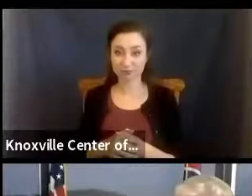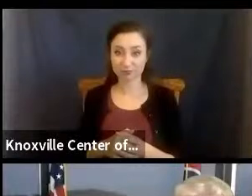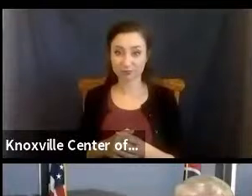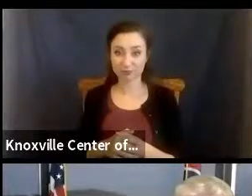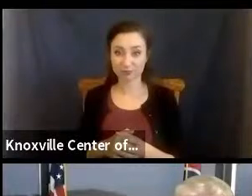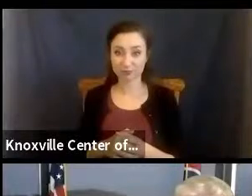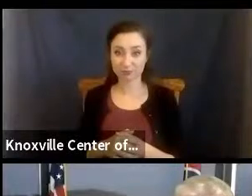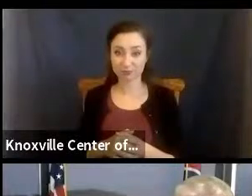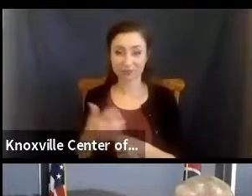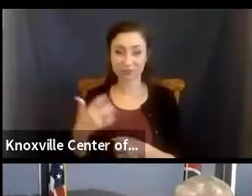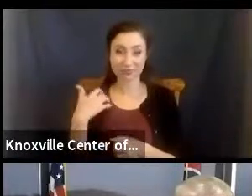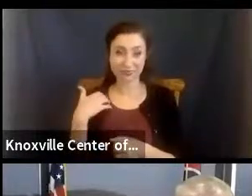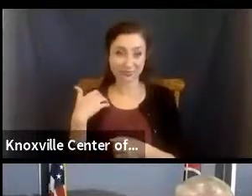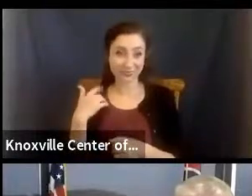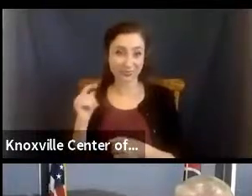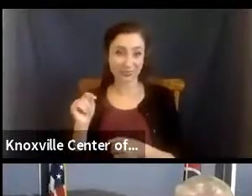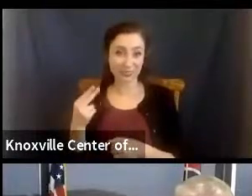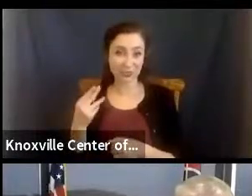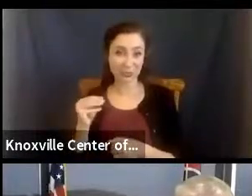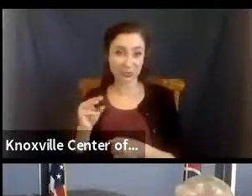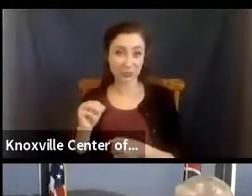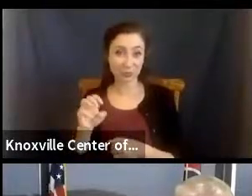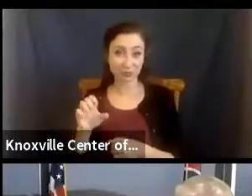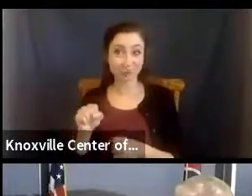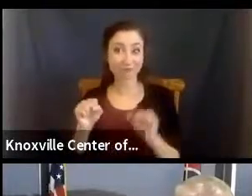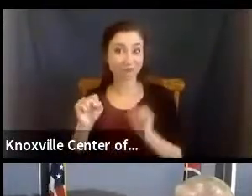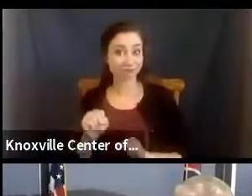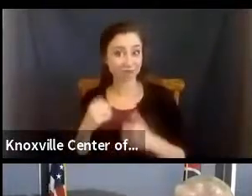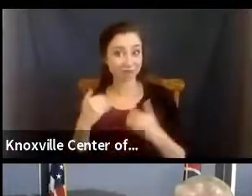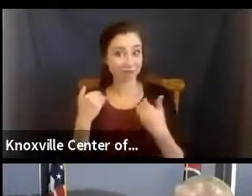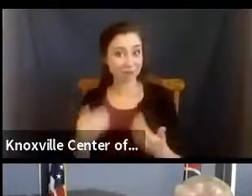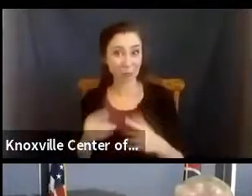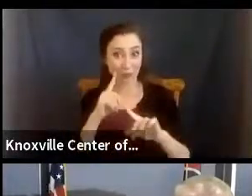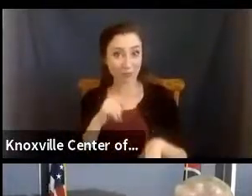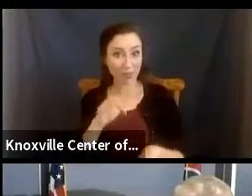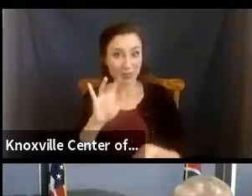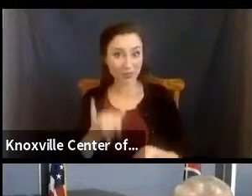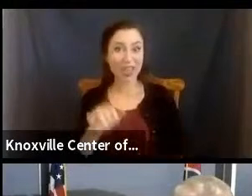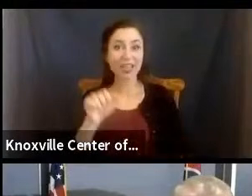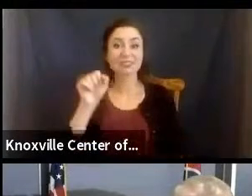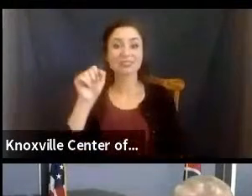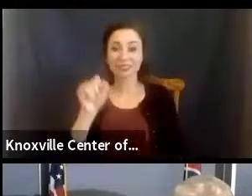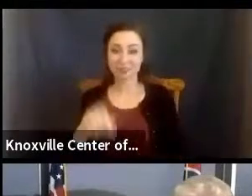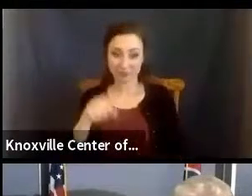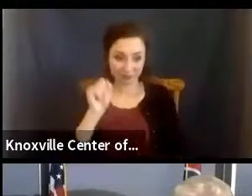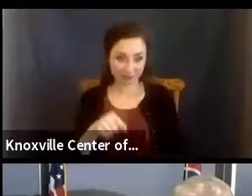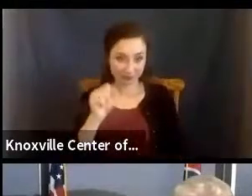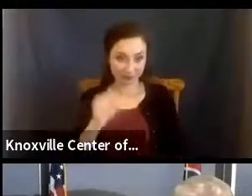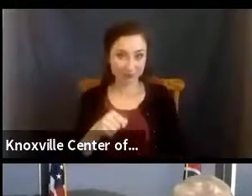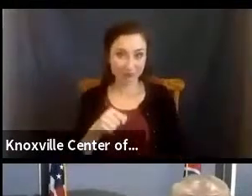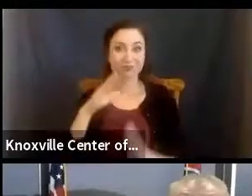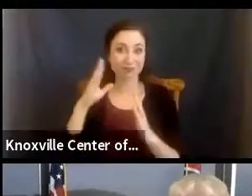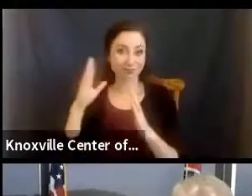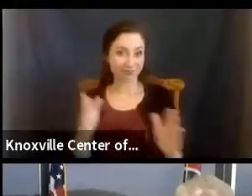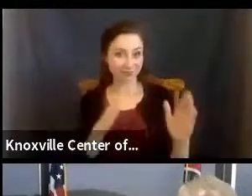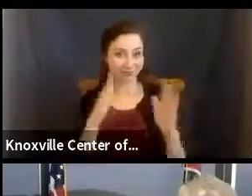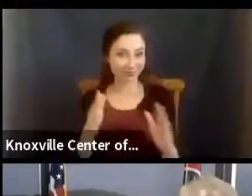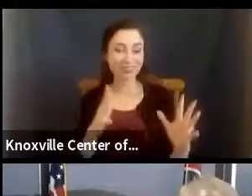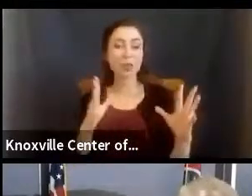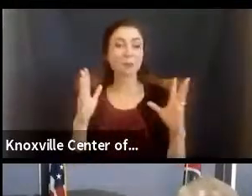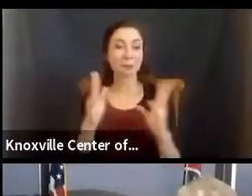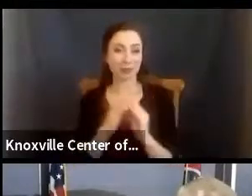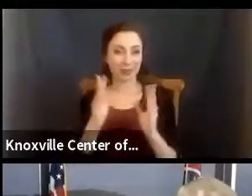So if you want me to, I'll go first and respond to that very quickly. Yes, and we are planning on